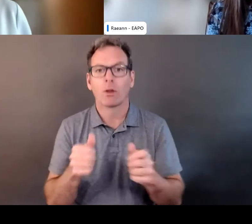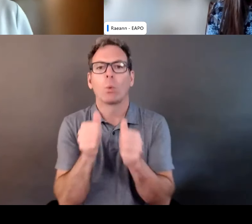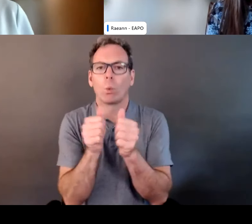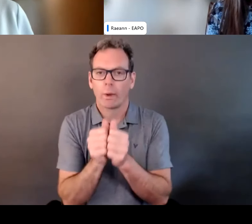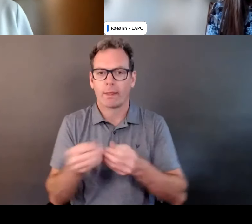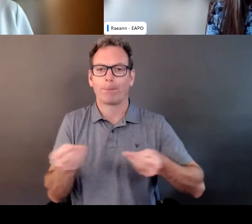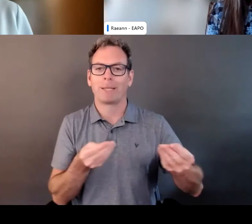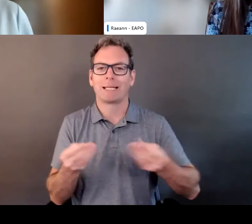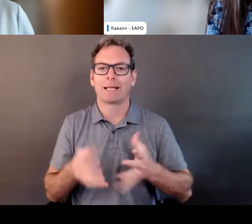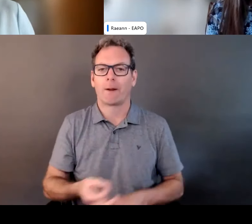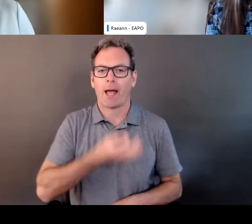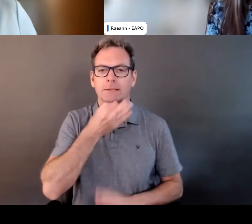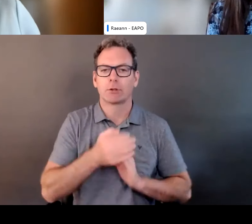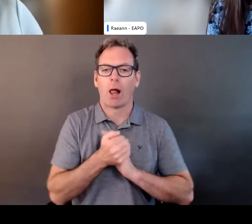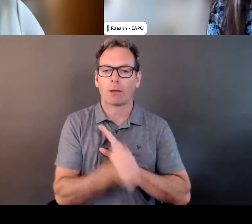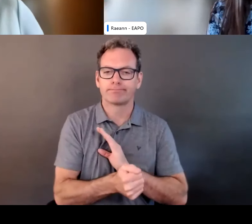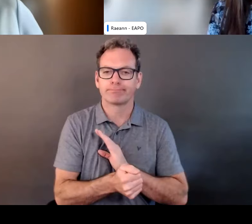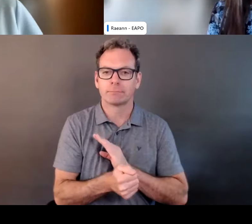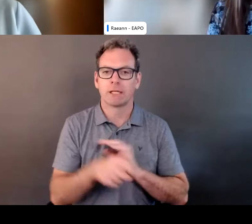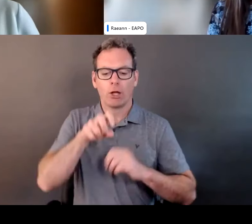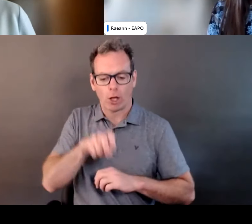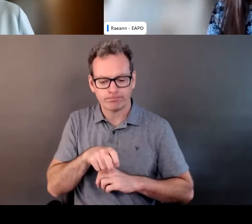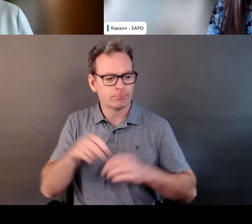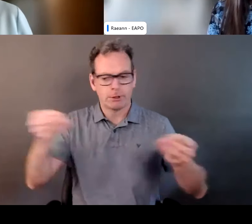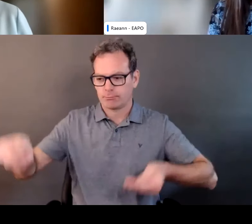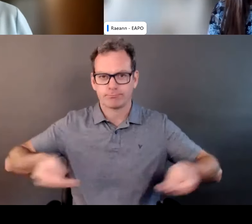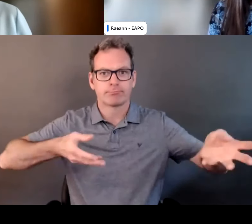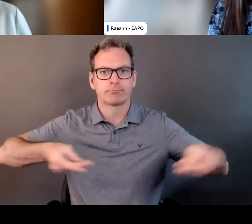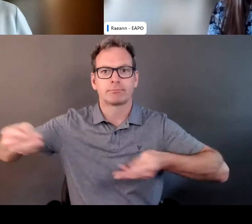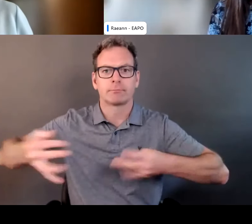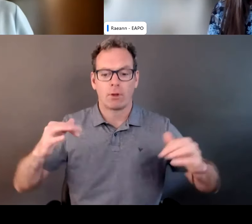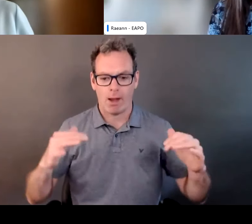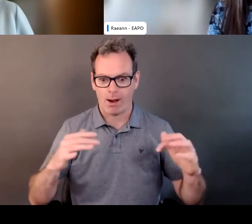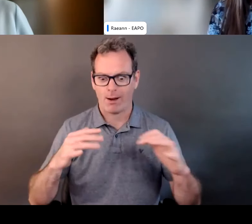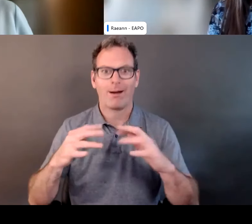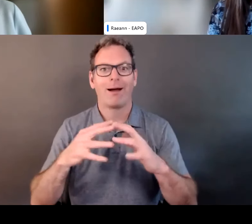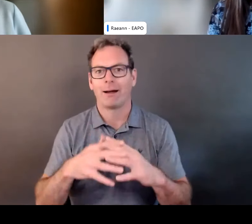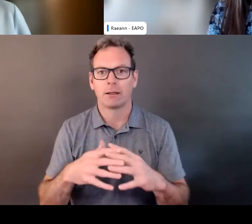just beginning to use that more, and understanding when it can and can't work.